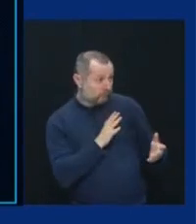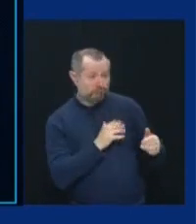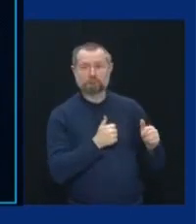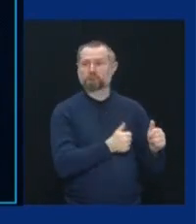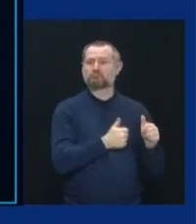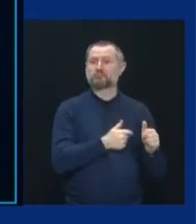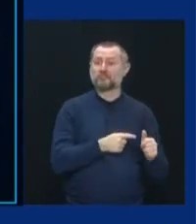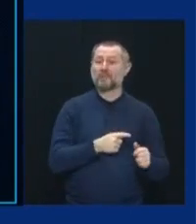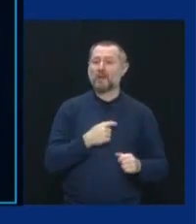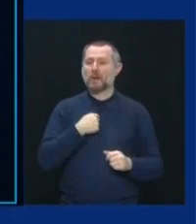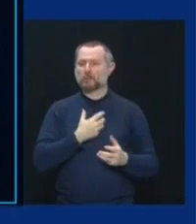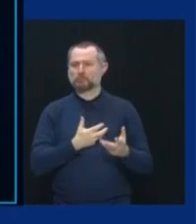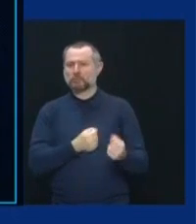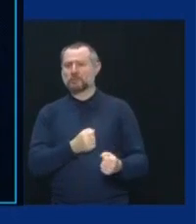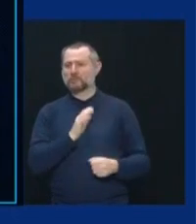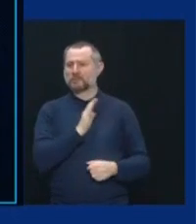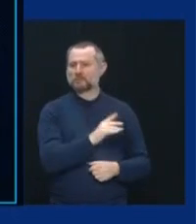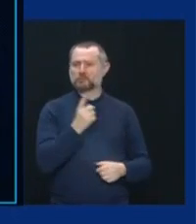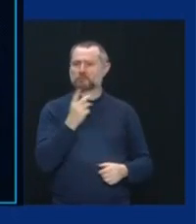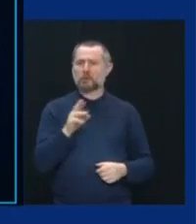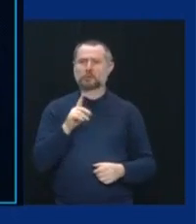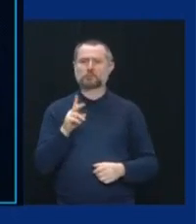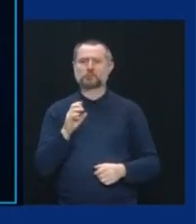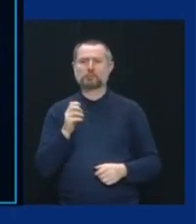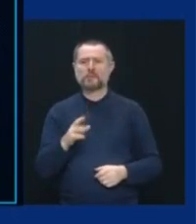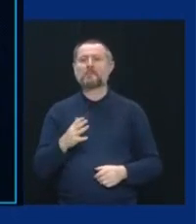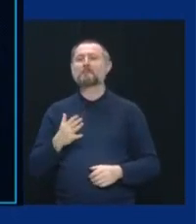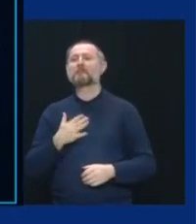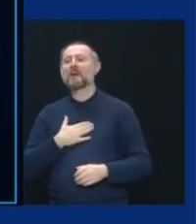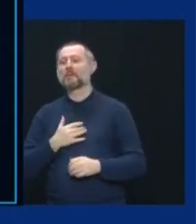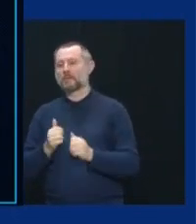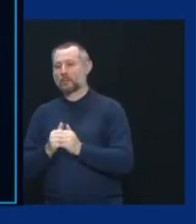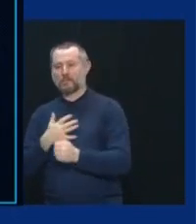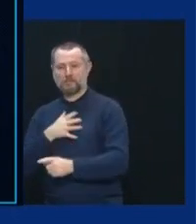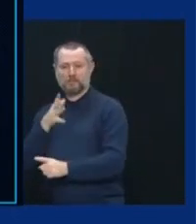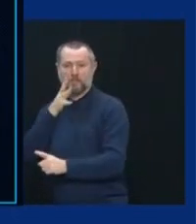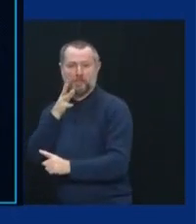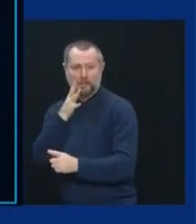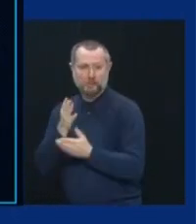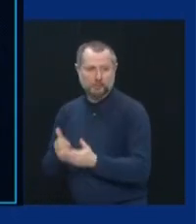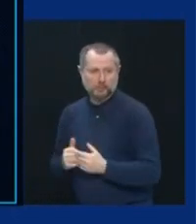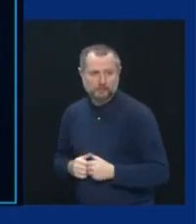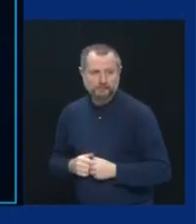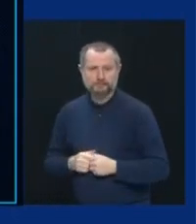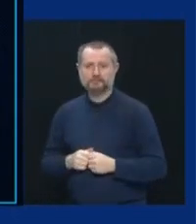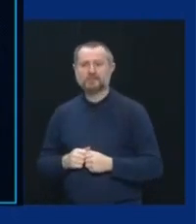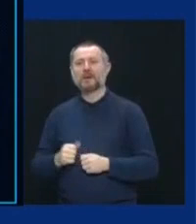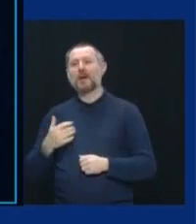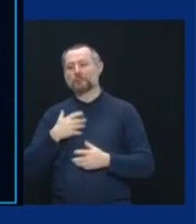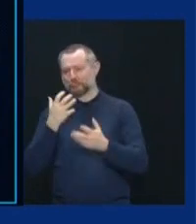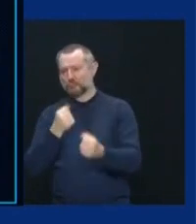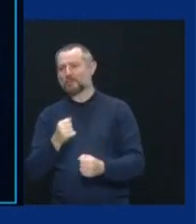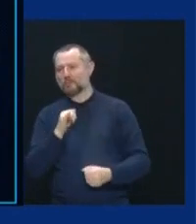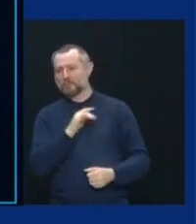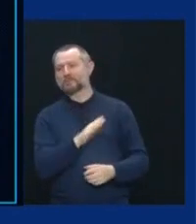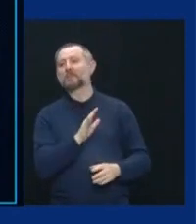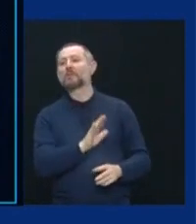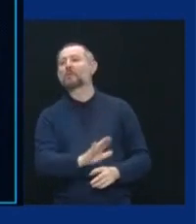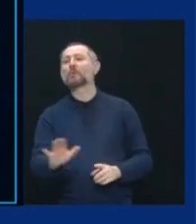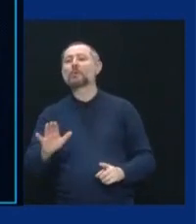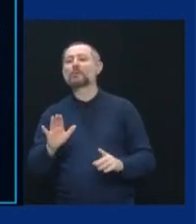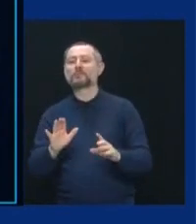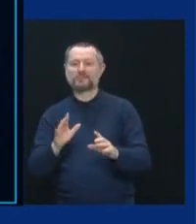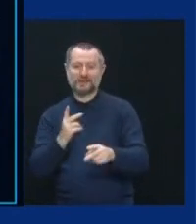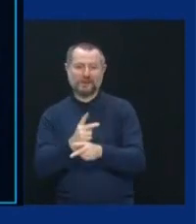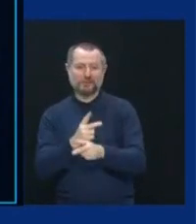trust Dr. Zucker with my mother's care. That's why I trust him with your mother's